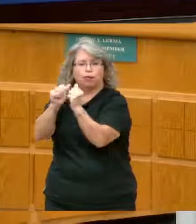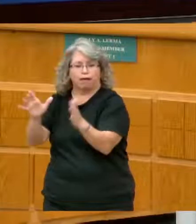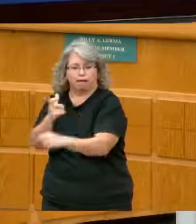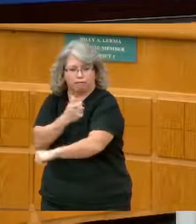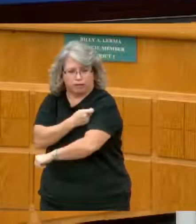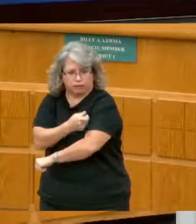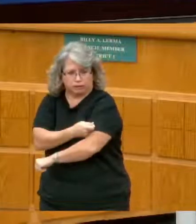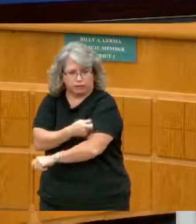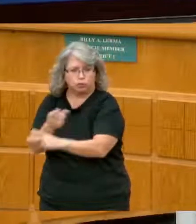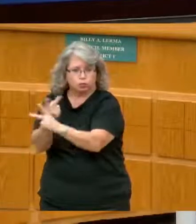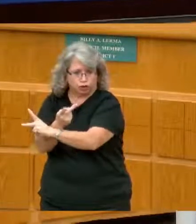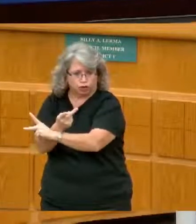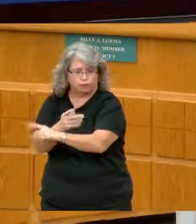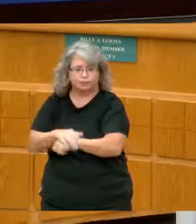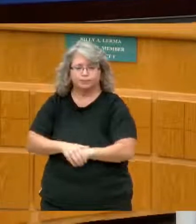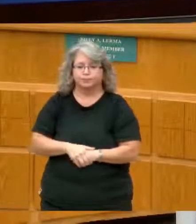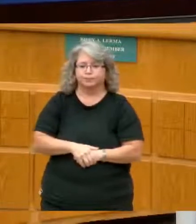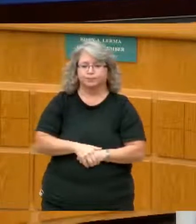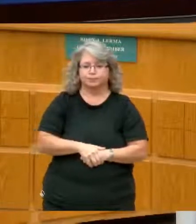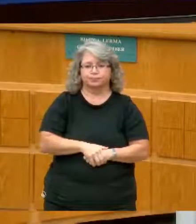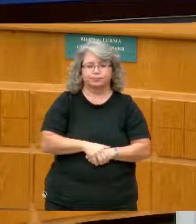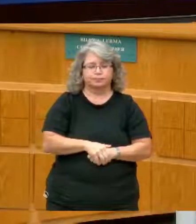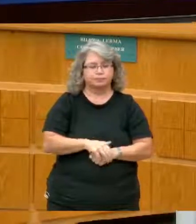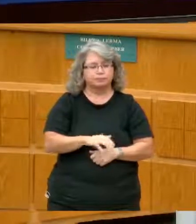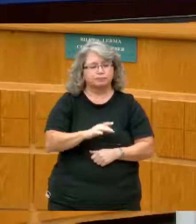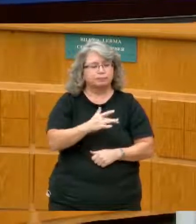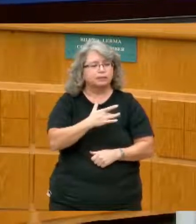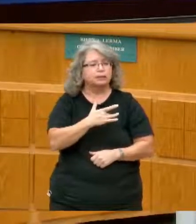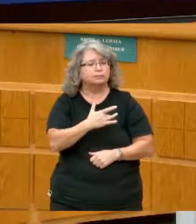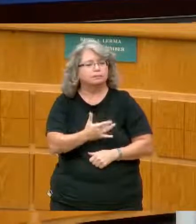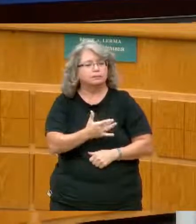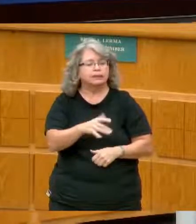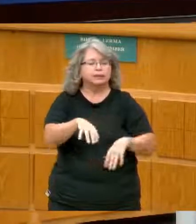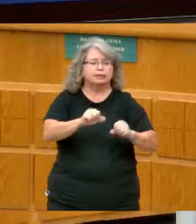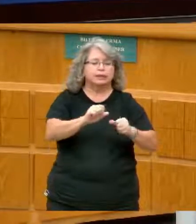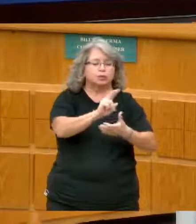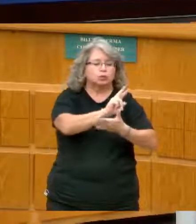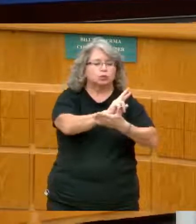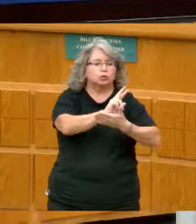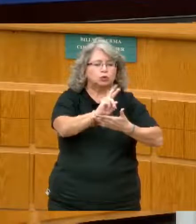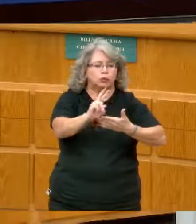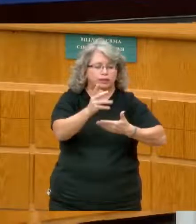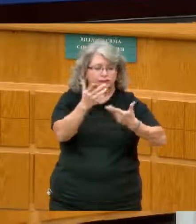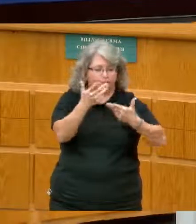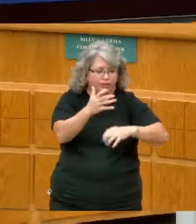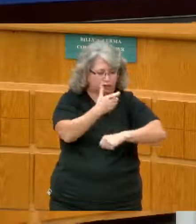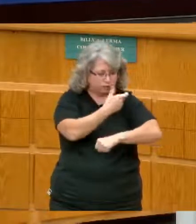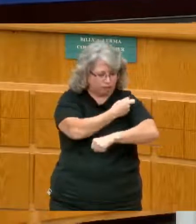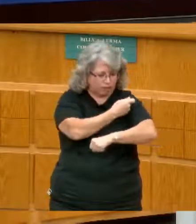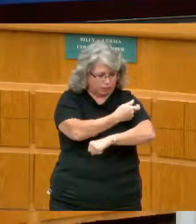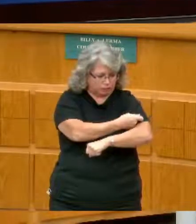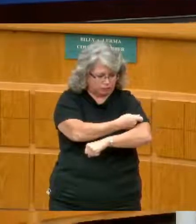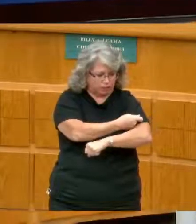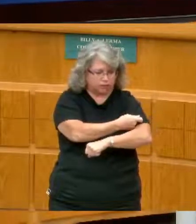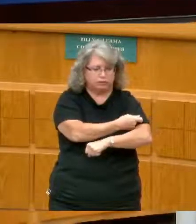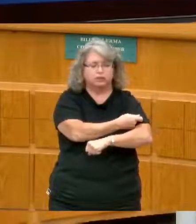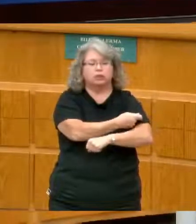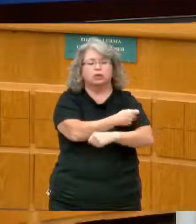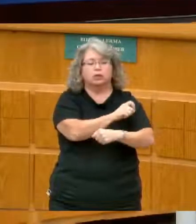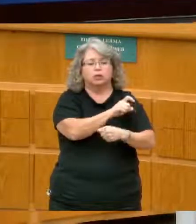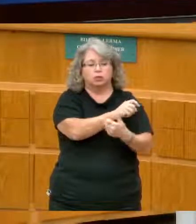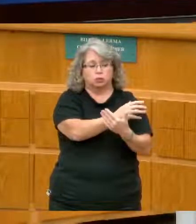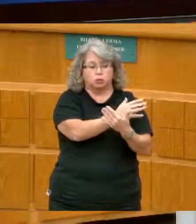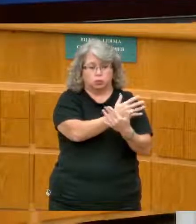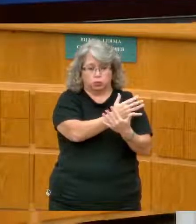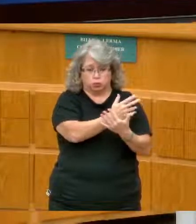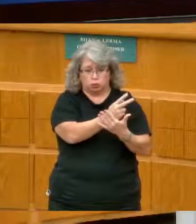weeks after vaccination to get your body to build up immunity against the virus. You are not fully vaccinated until those